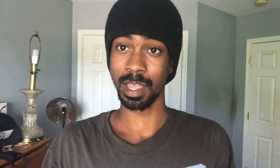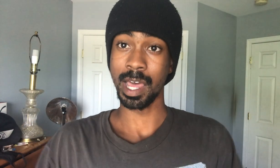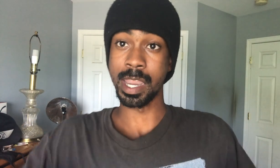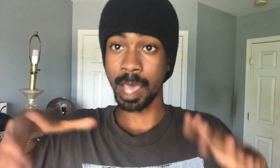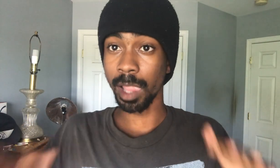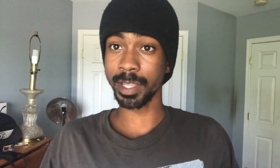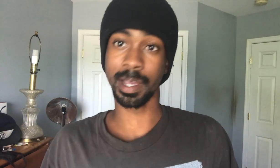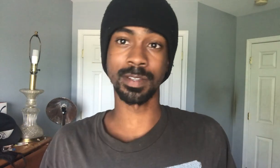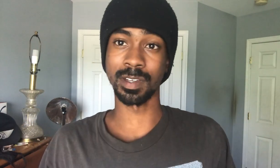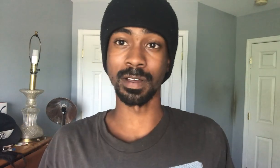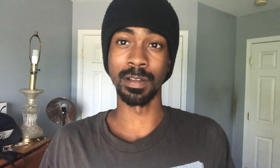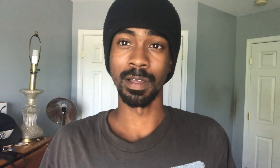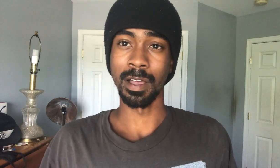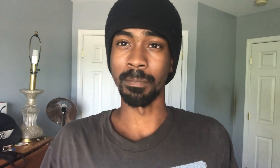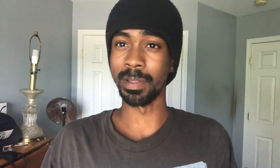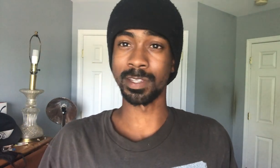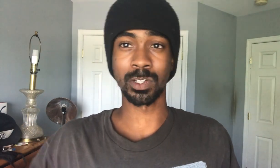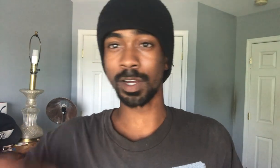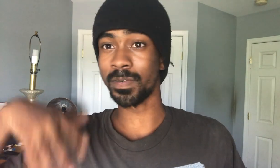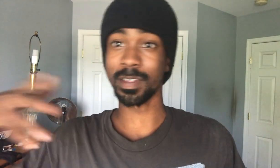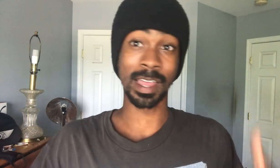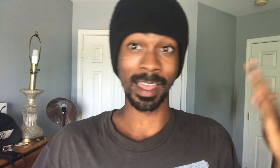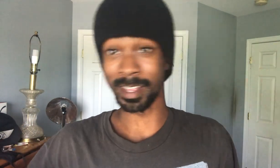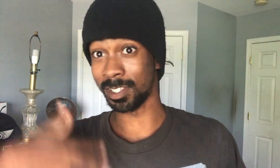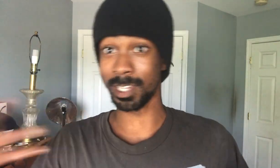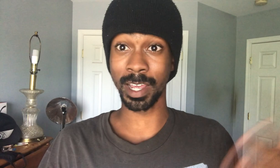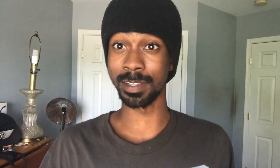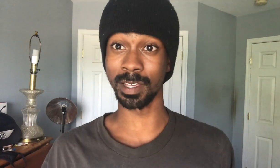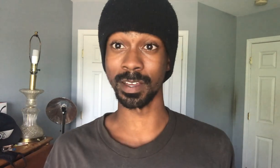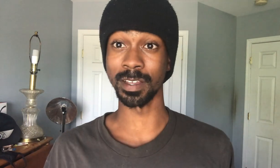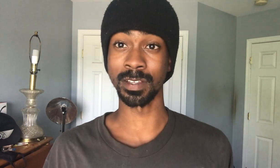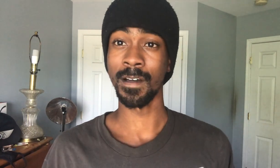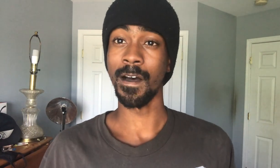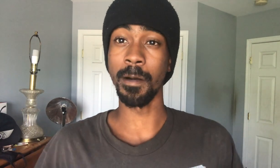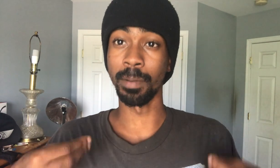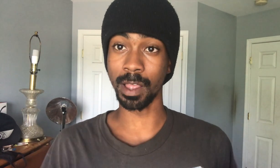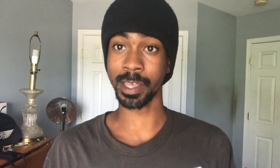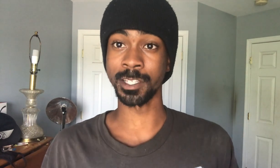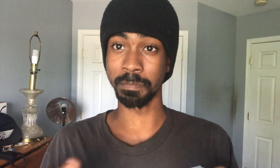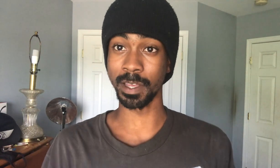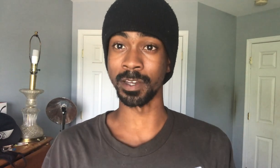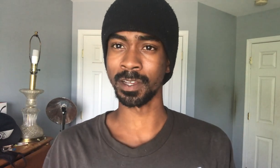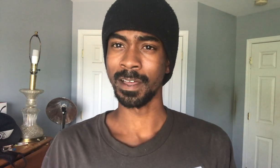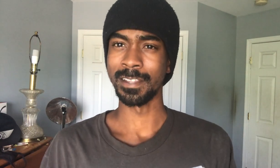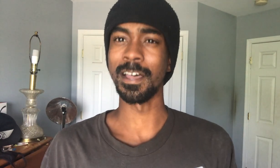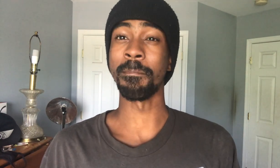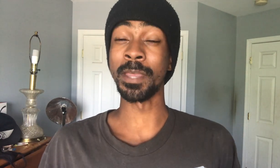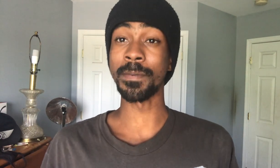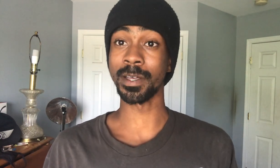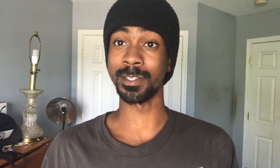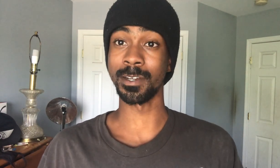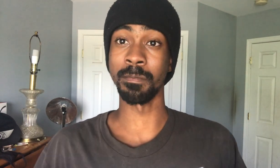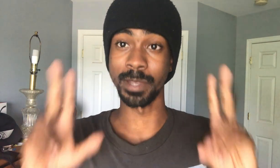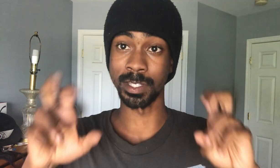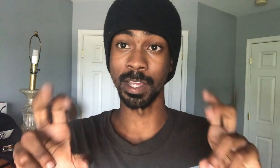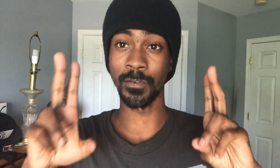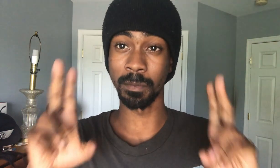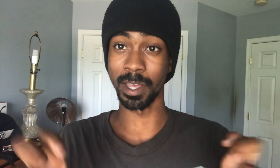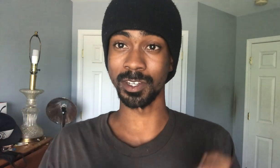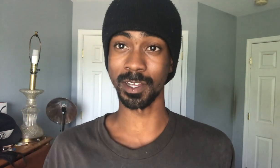issues. Not only that though, but the sort of insane ideas of blocking speech that people